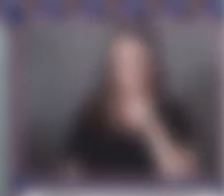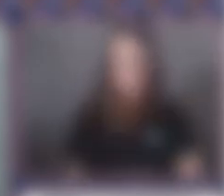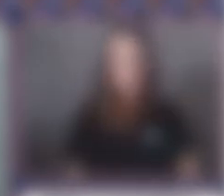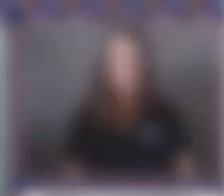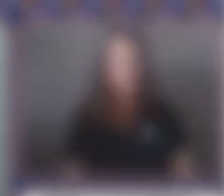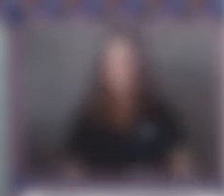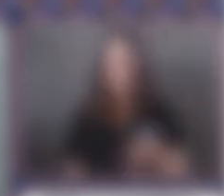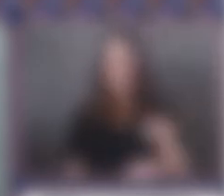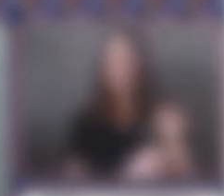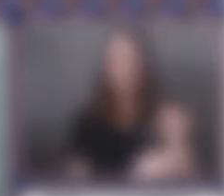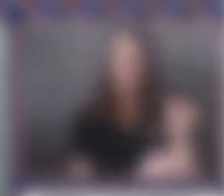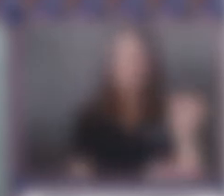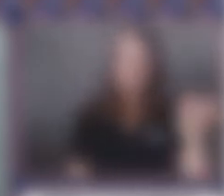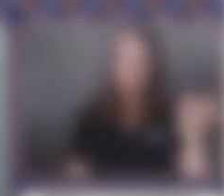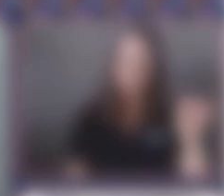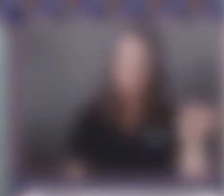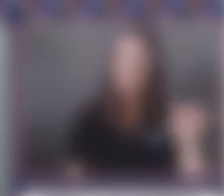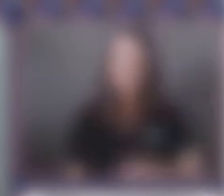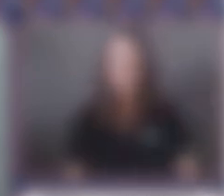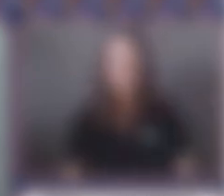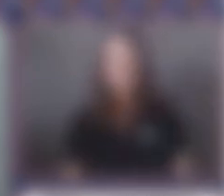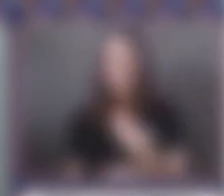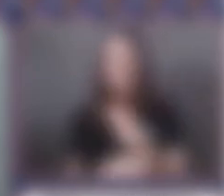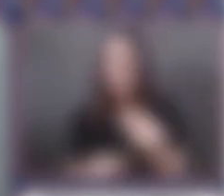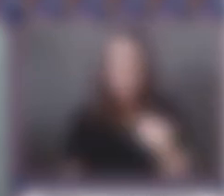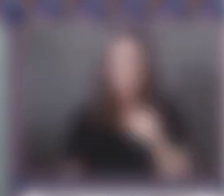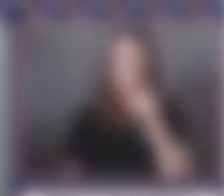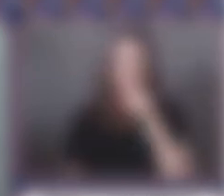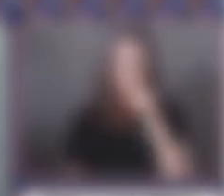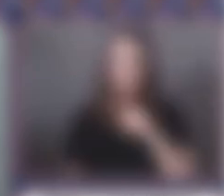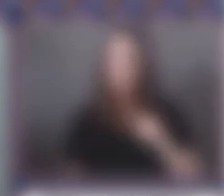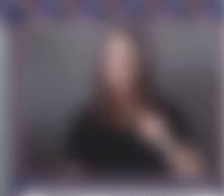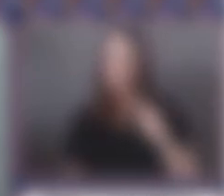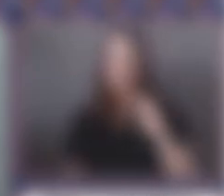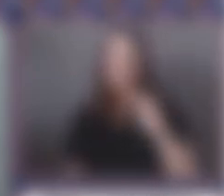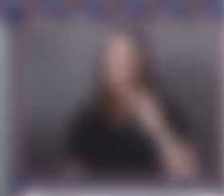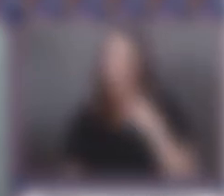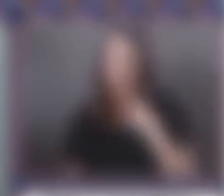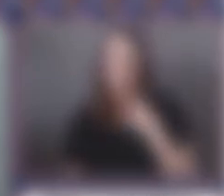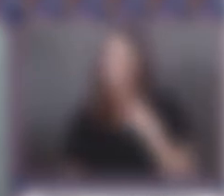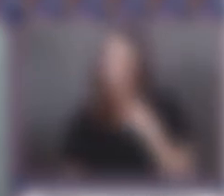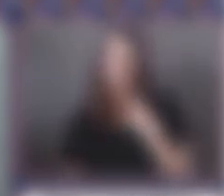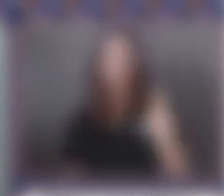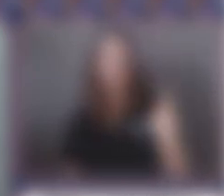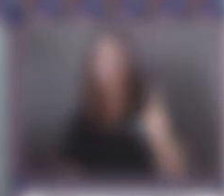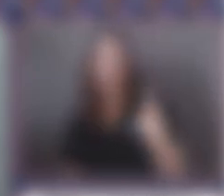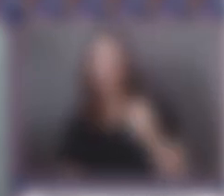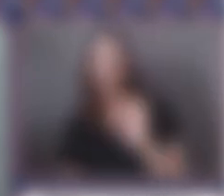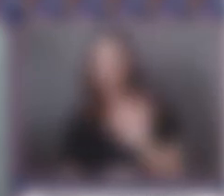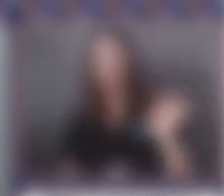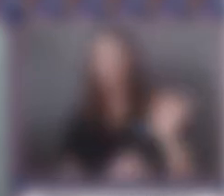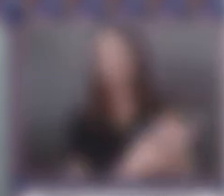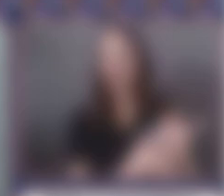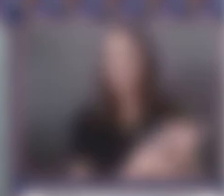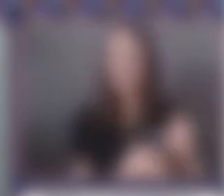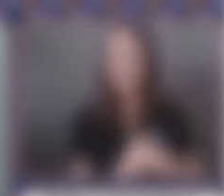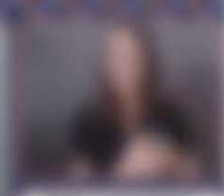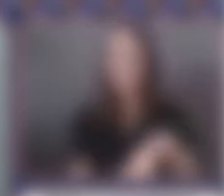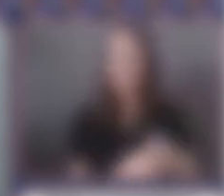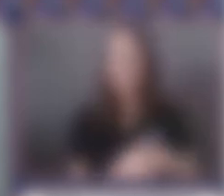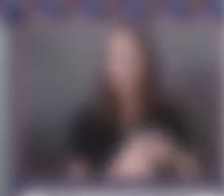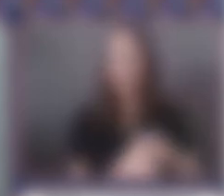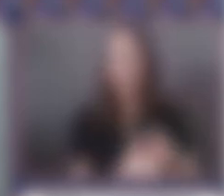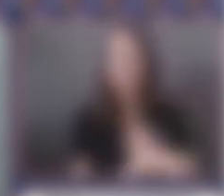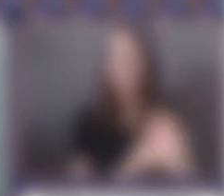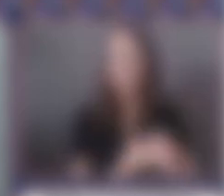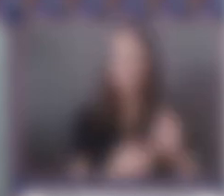Force, where they've identified people who are intentionally avoiding contact with the NDIA and are continuing to access funds that they would not